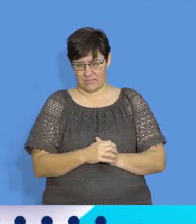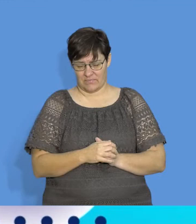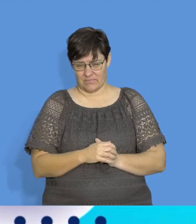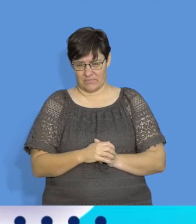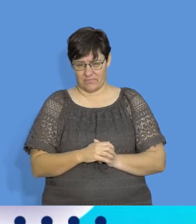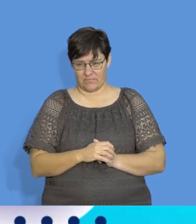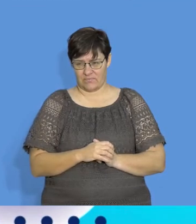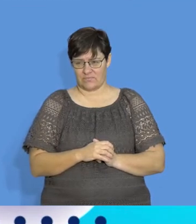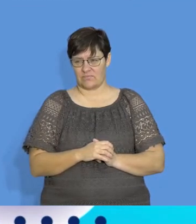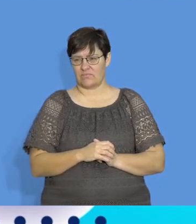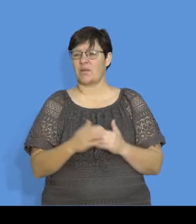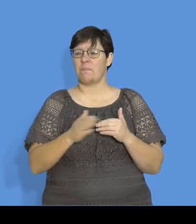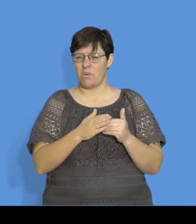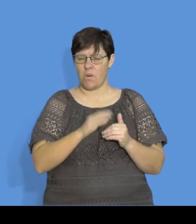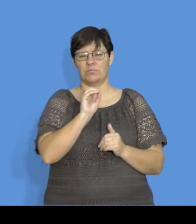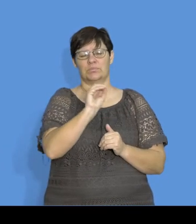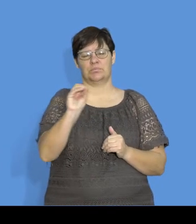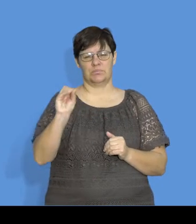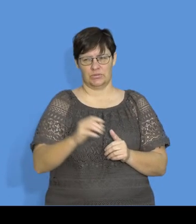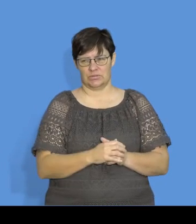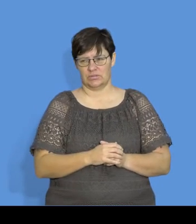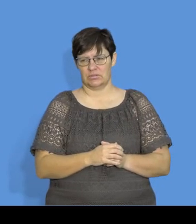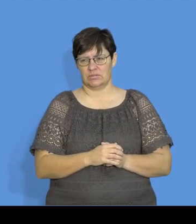points. But let's put more points.